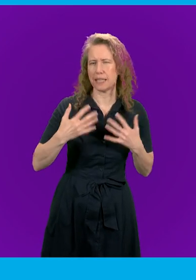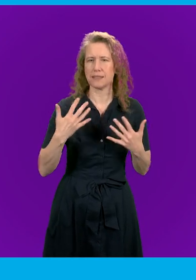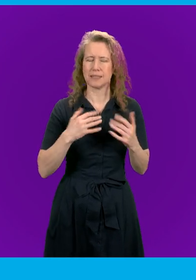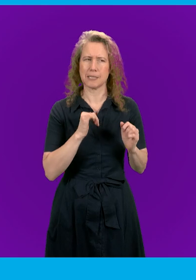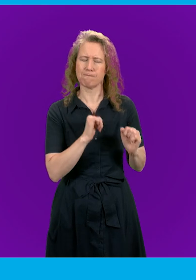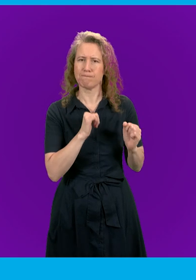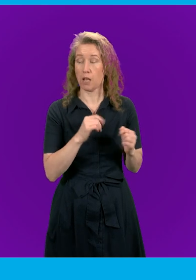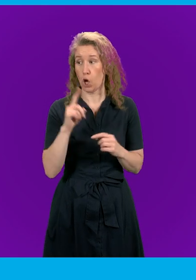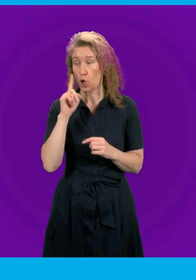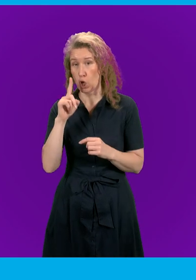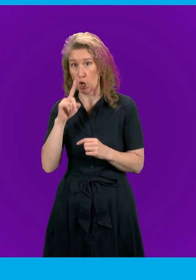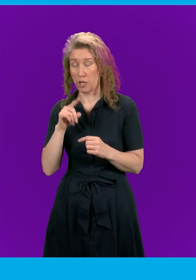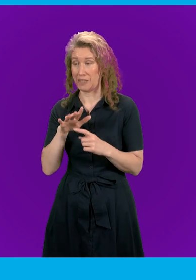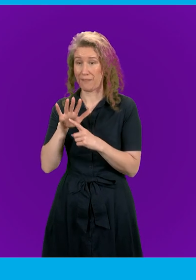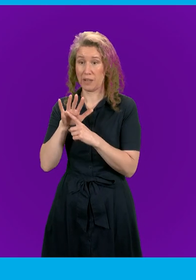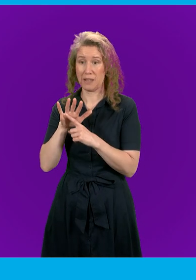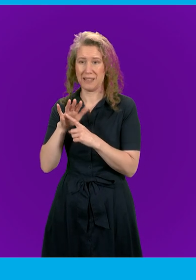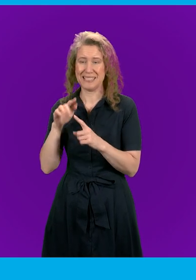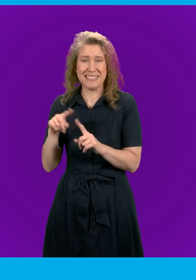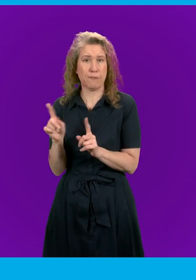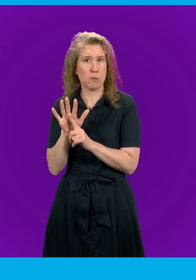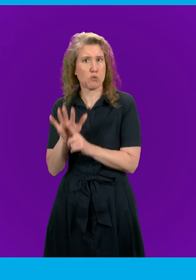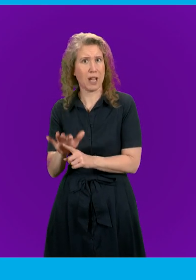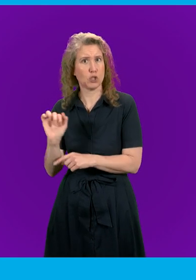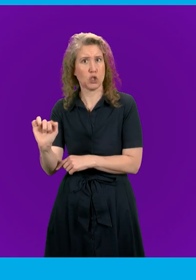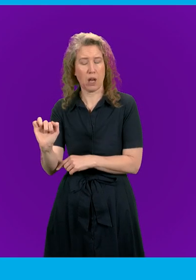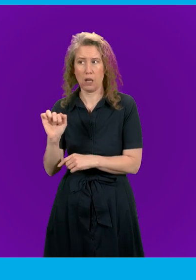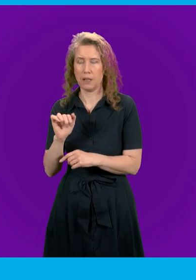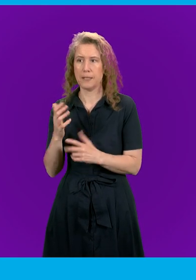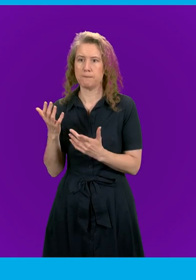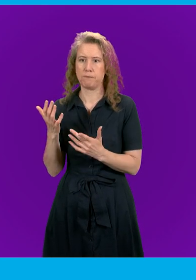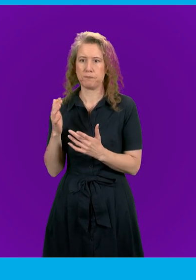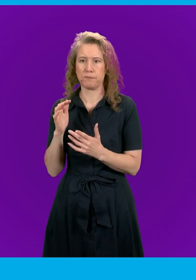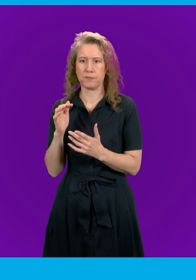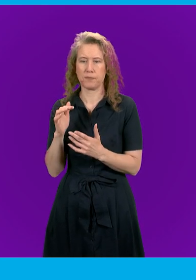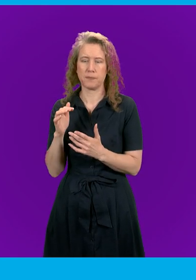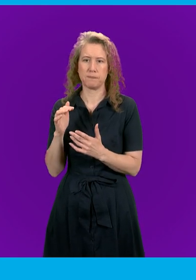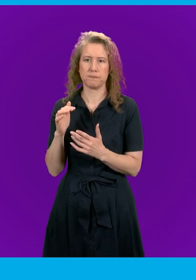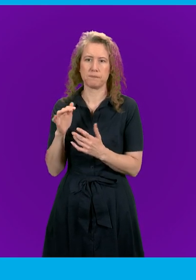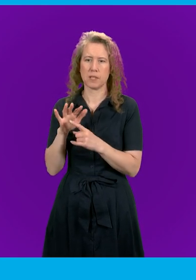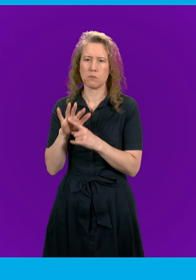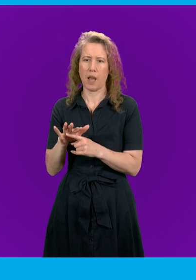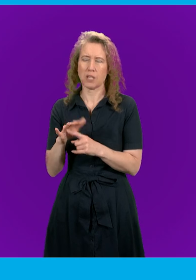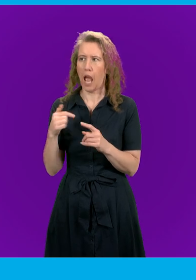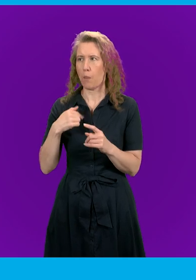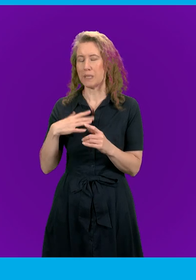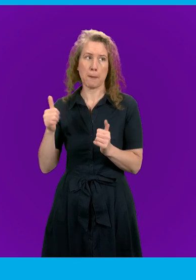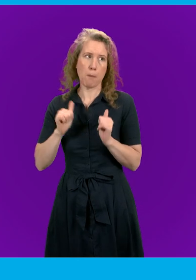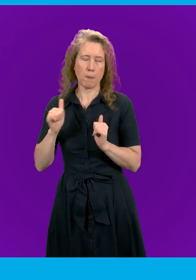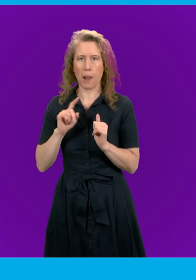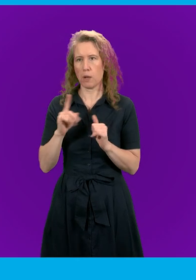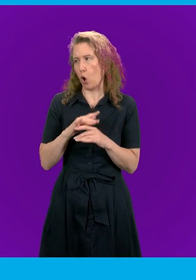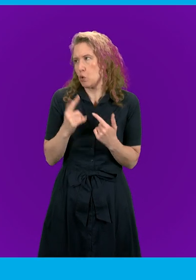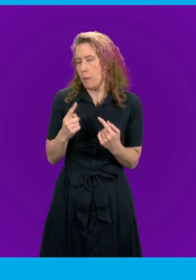And girls are kind of under a lot of pressure to kind of be popular but not too